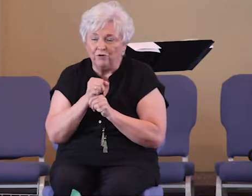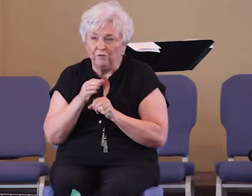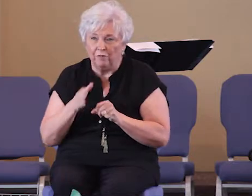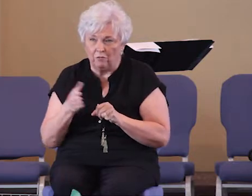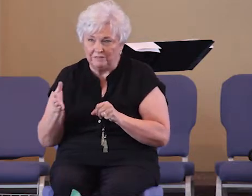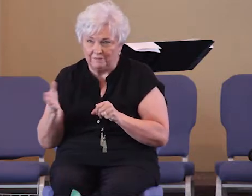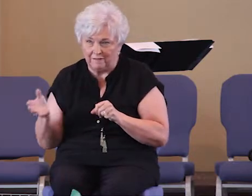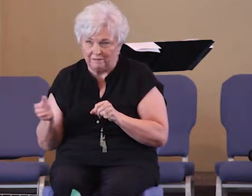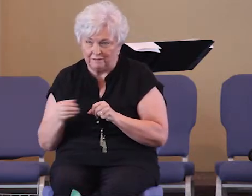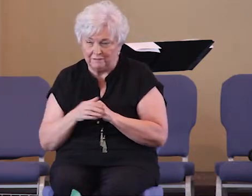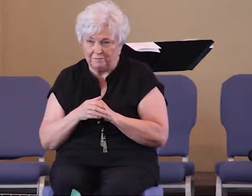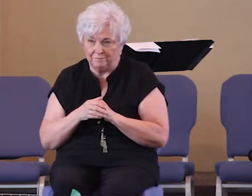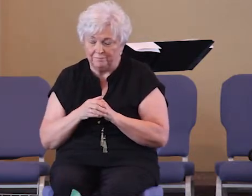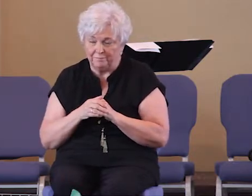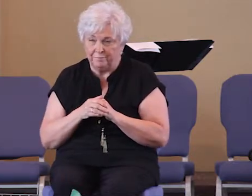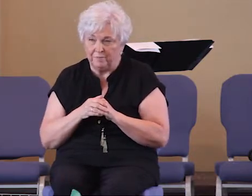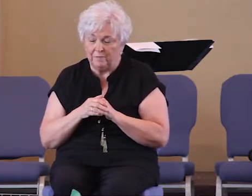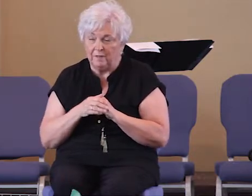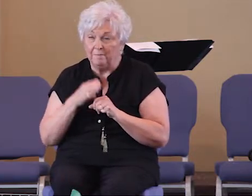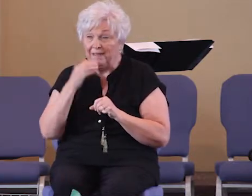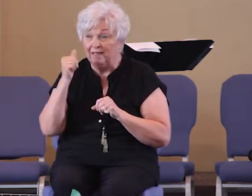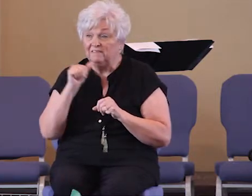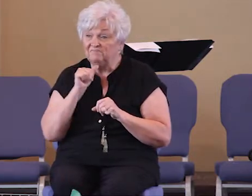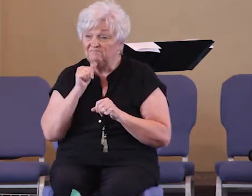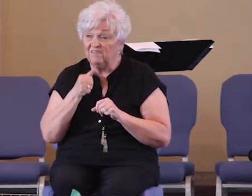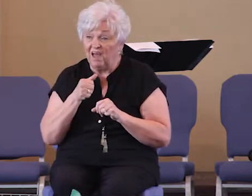Because if not, we'll become entangled.